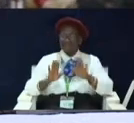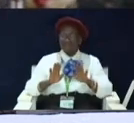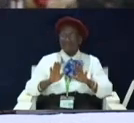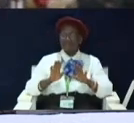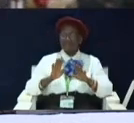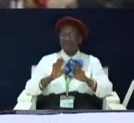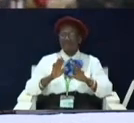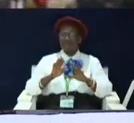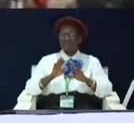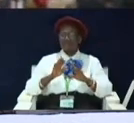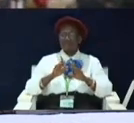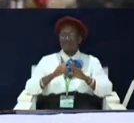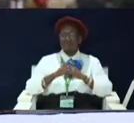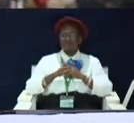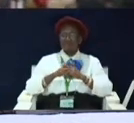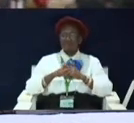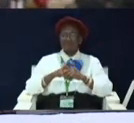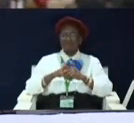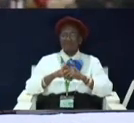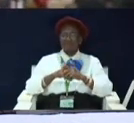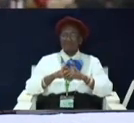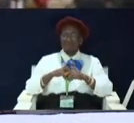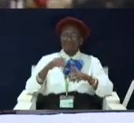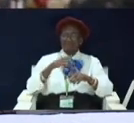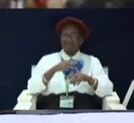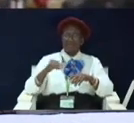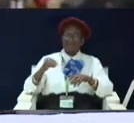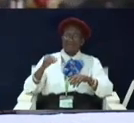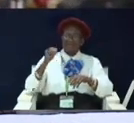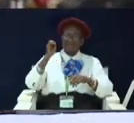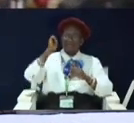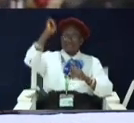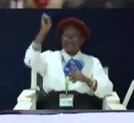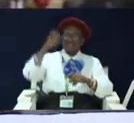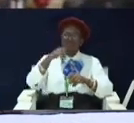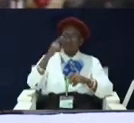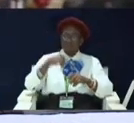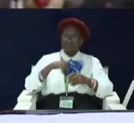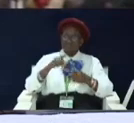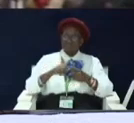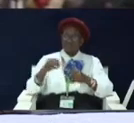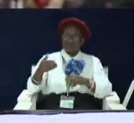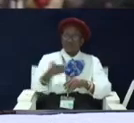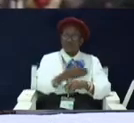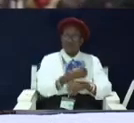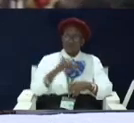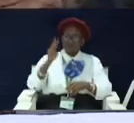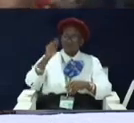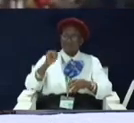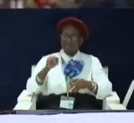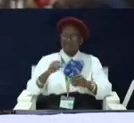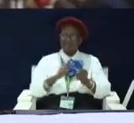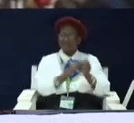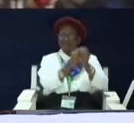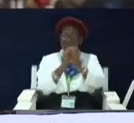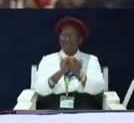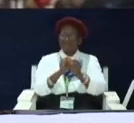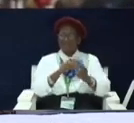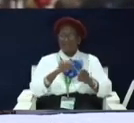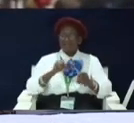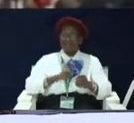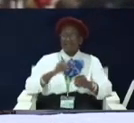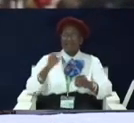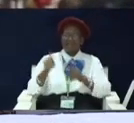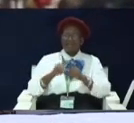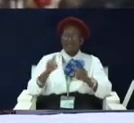ise iyanugba, and he said call them together. O wa ni ki pe won jo, and I did, which is, I mean, it's